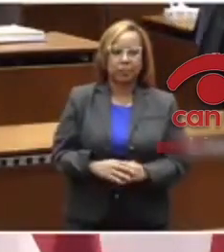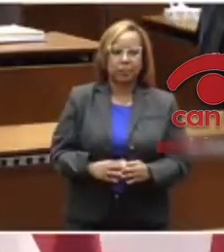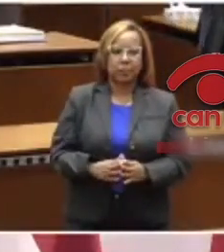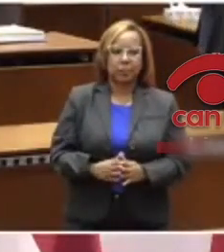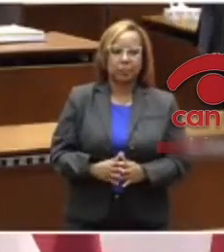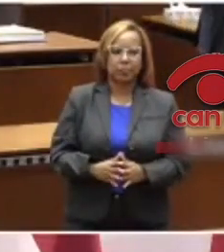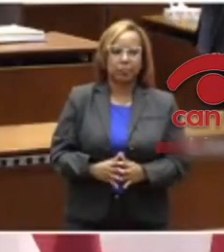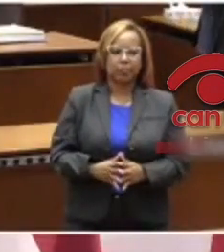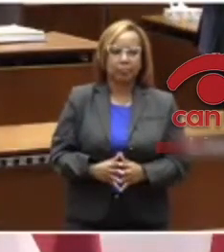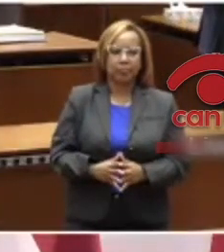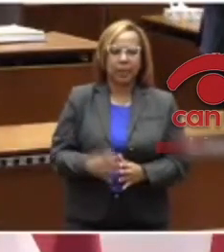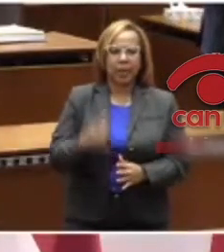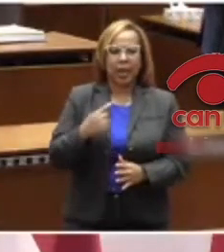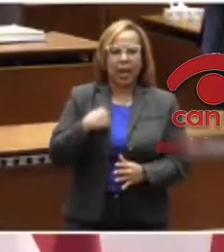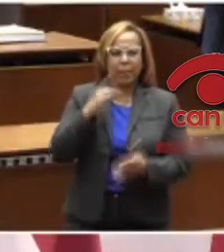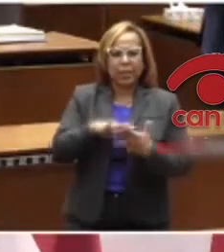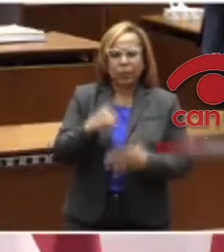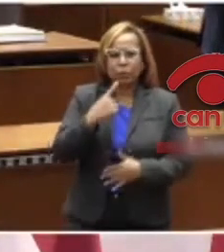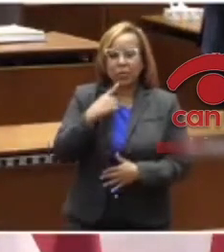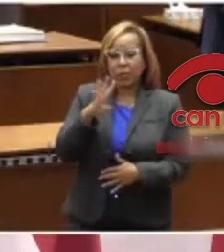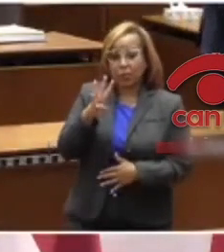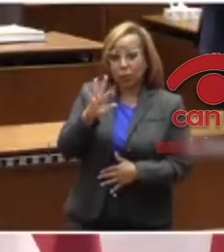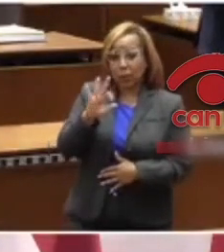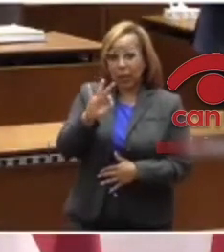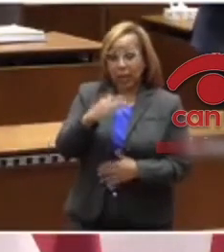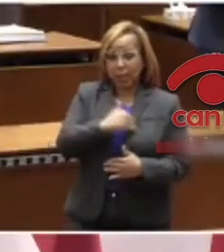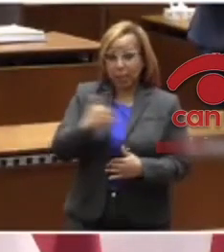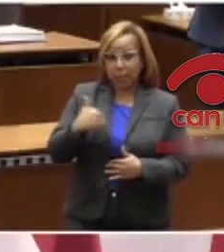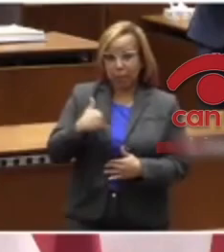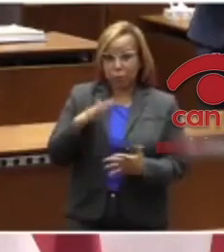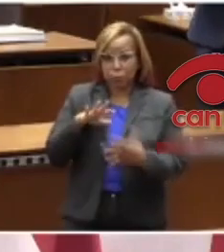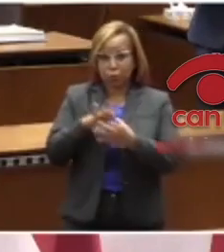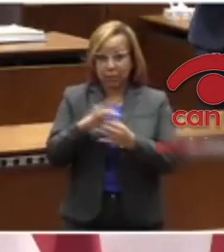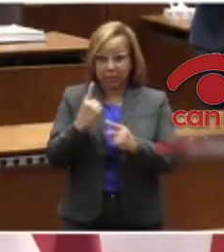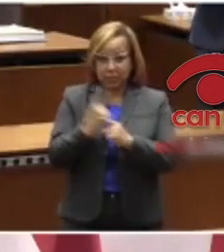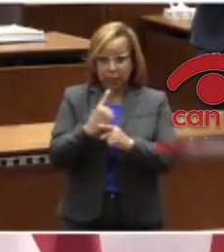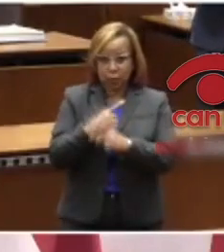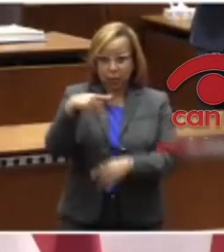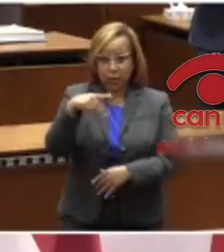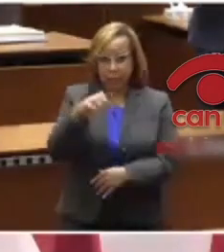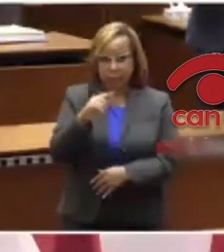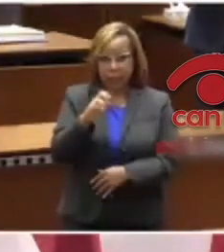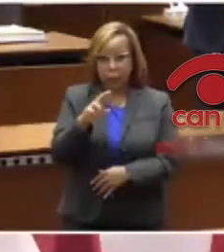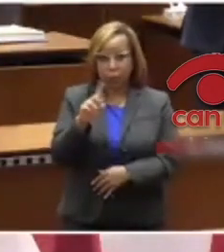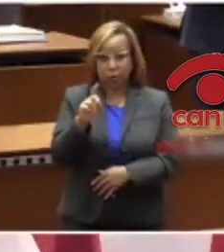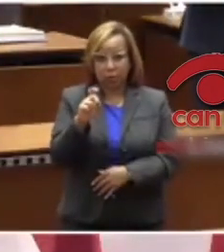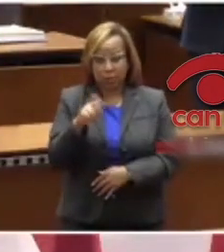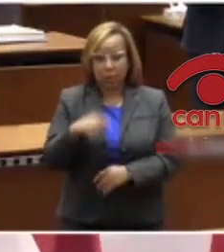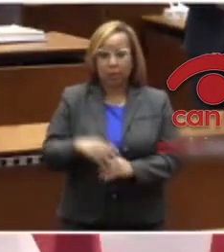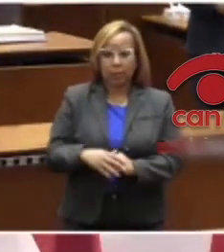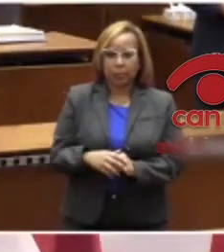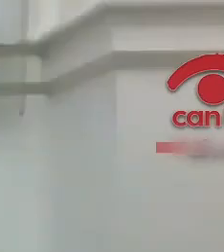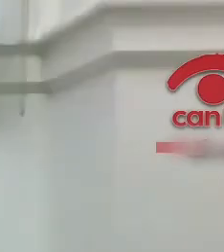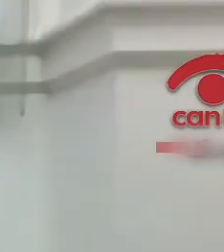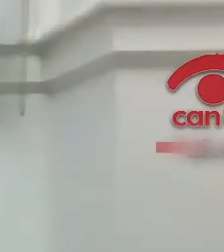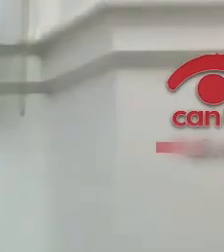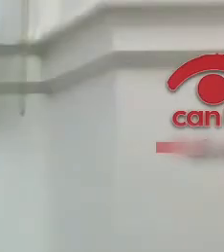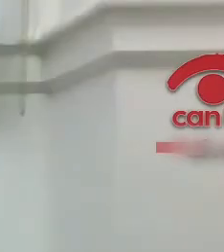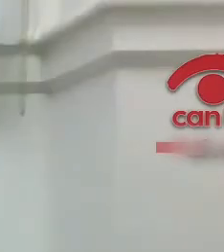I believe you said there are 49 members present. Is that correct, Peter? Your Honor, we did not hear Alderman